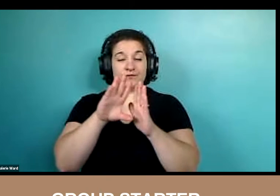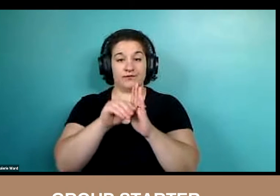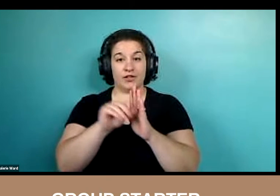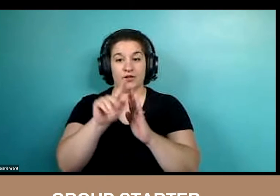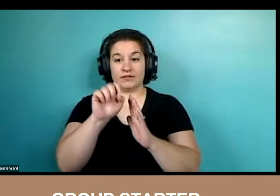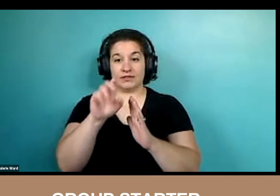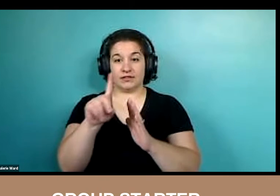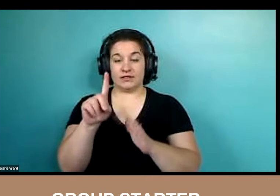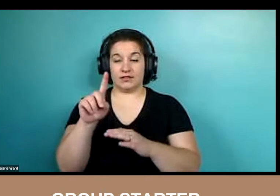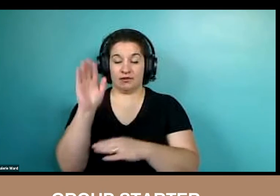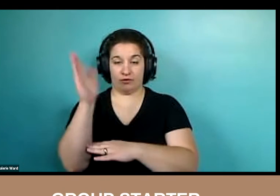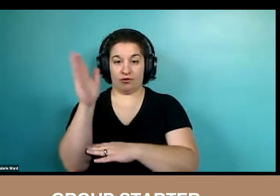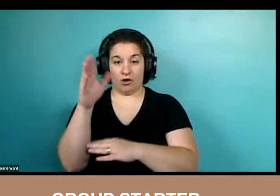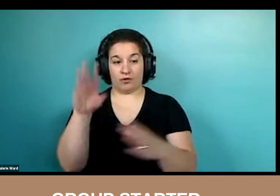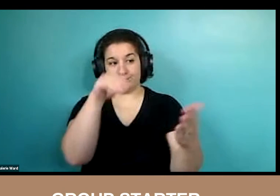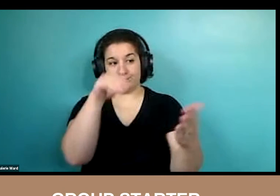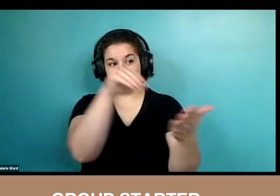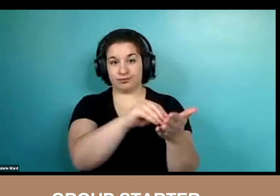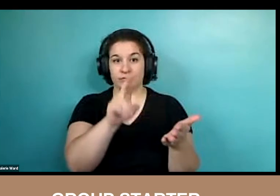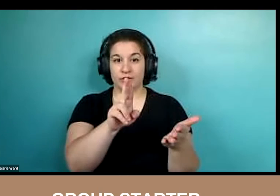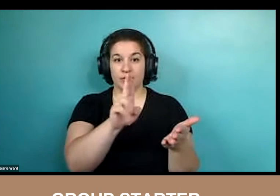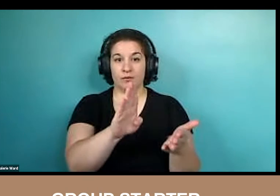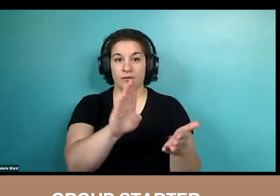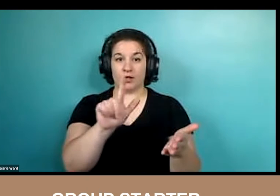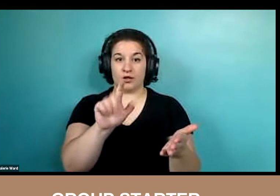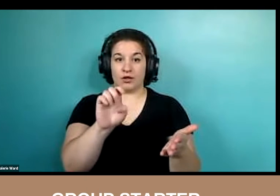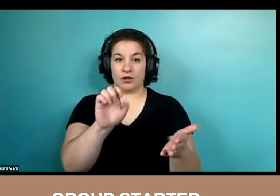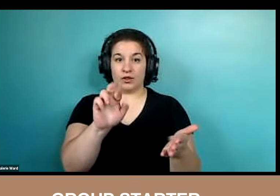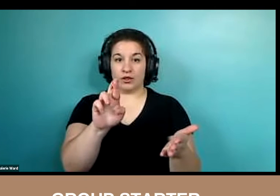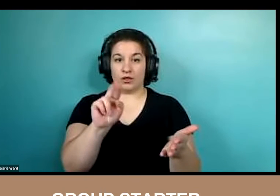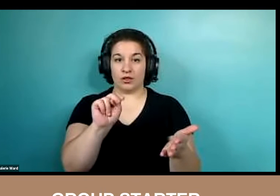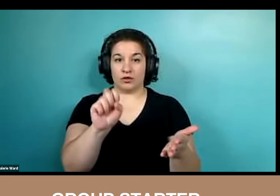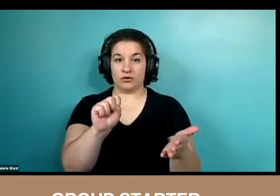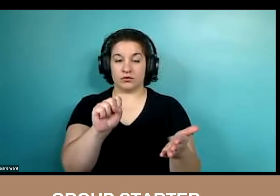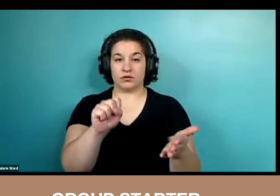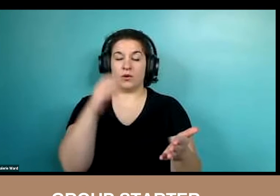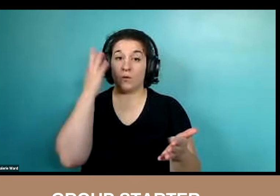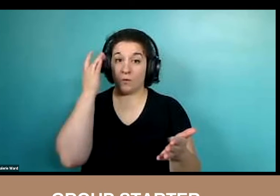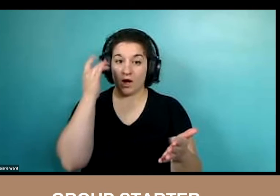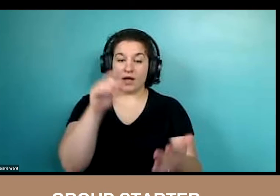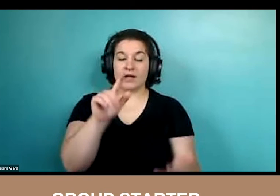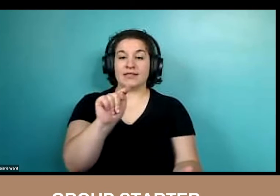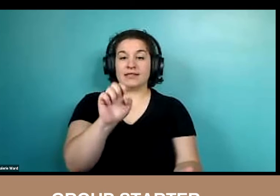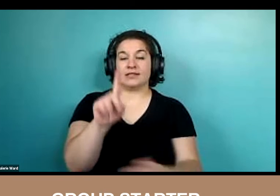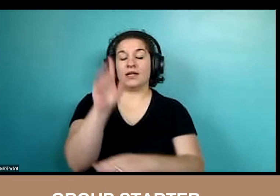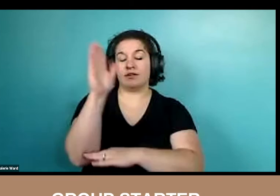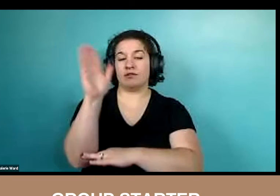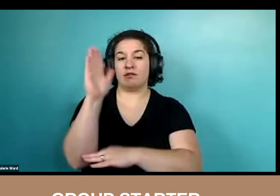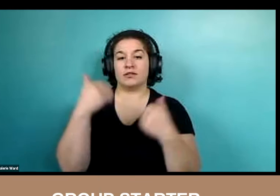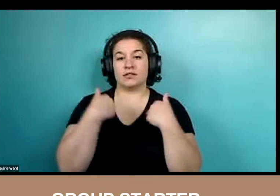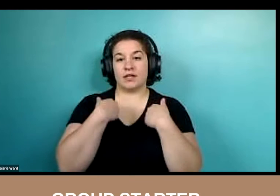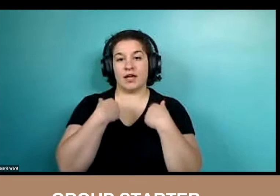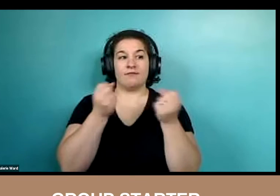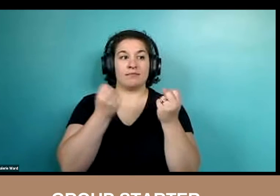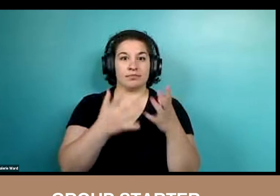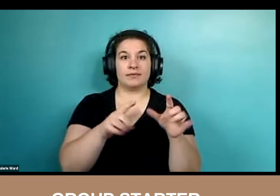Talk. Why do we do this? Because TED Talks have multilingual transcripts, closed captioning, and audio.